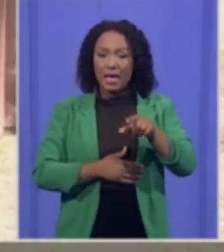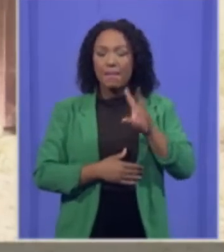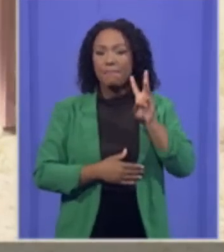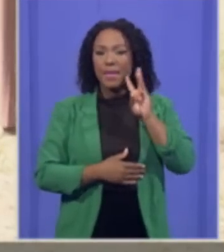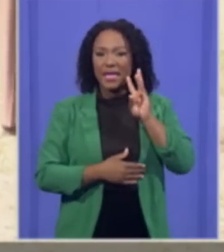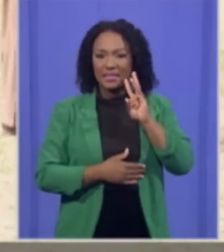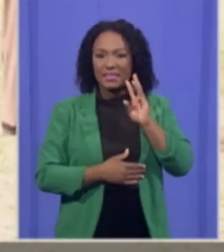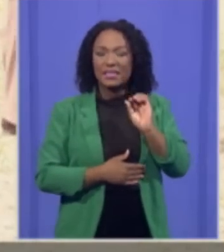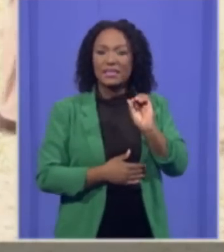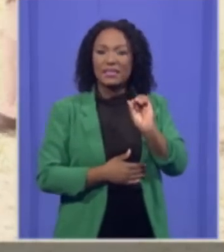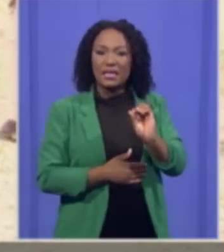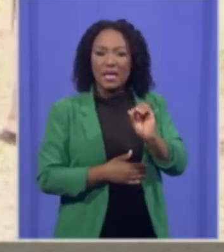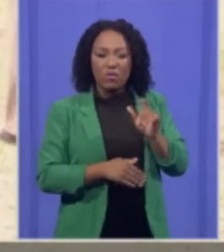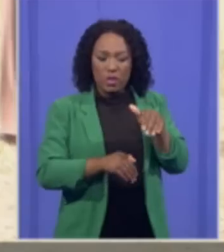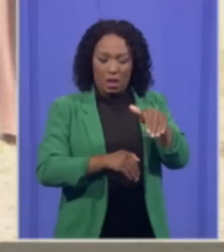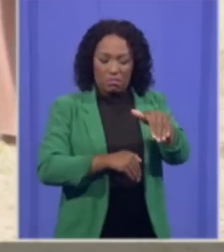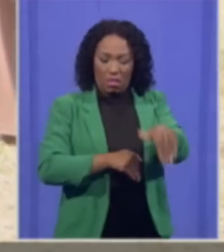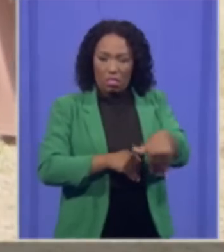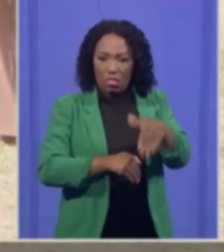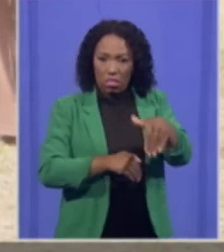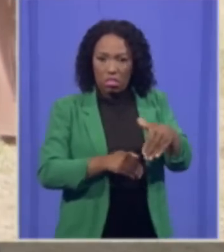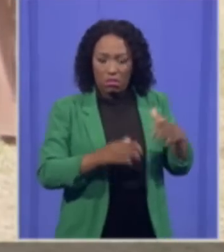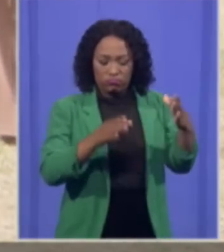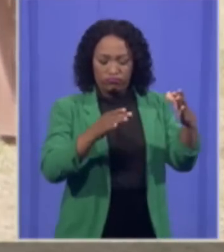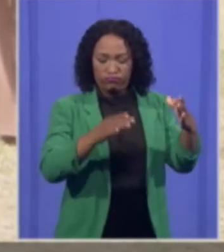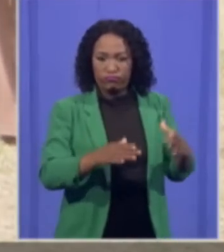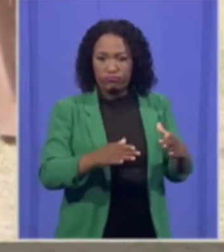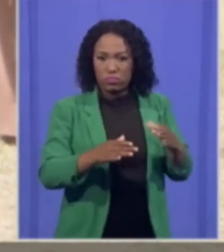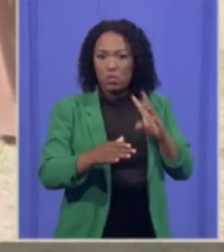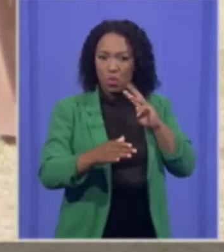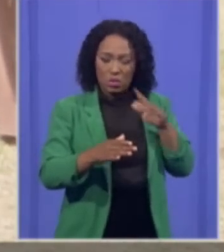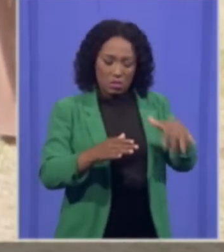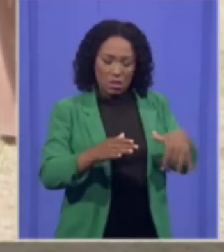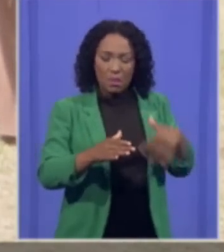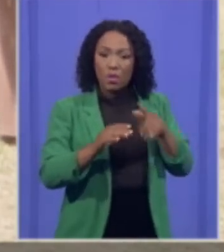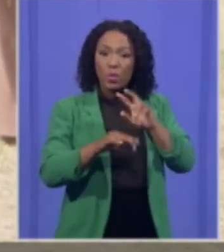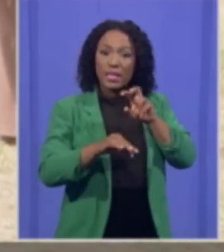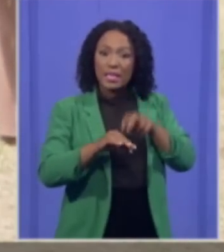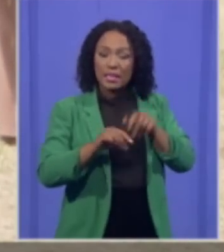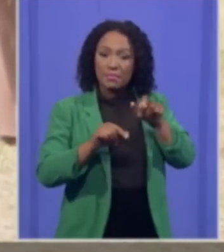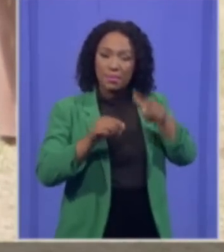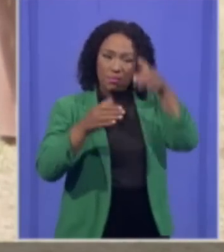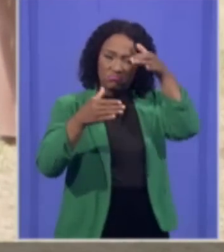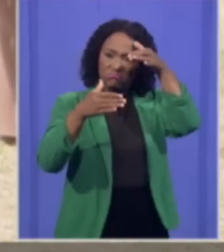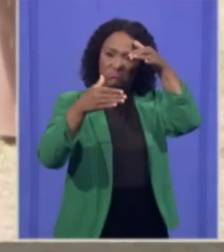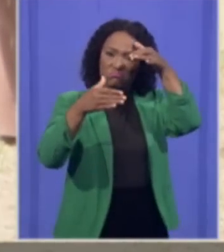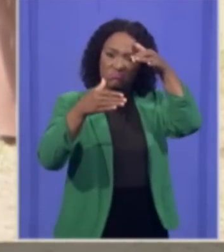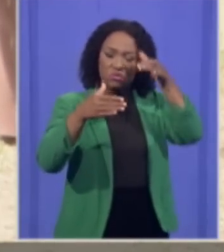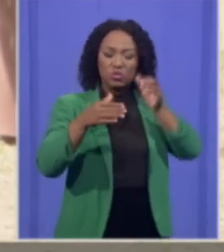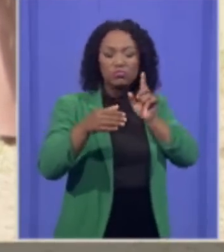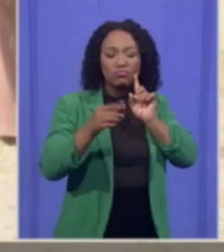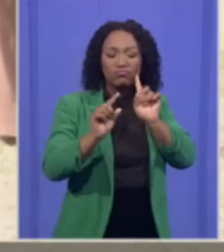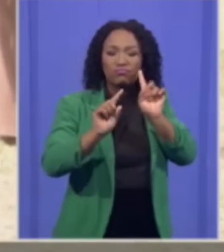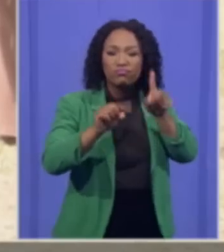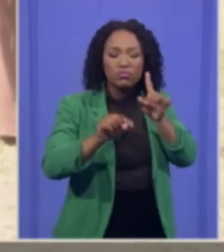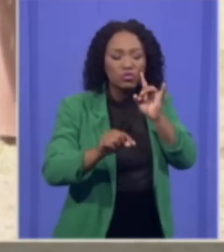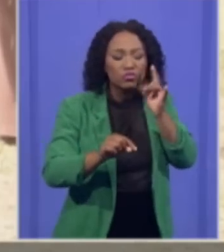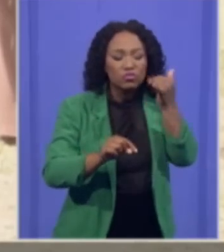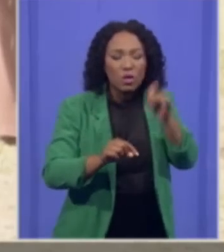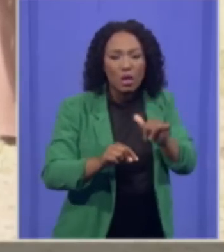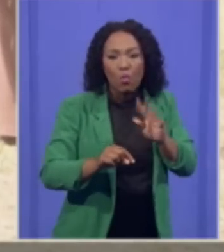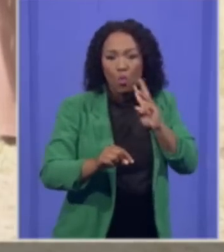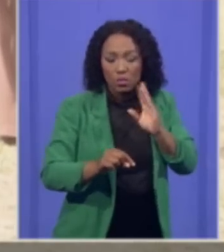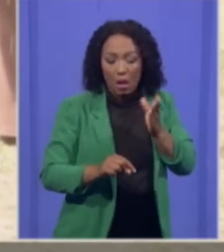ka ratla ka etsa di-boreholes ba jwale e batla ditsebi gore di tlo go jwetsa gore na ke nnete dibaka tseo di na le metsi